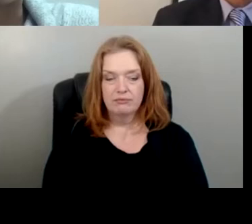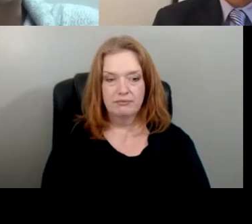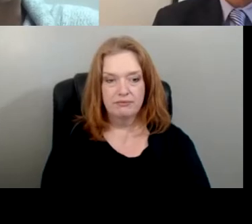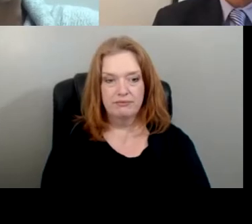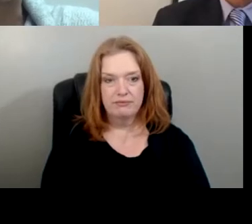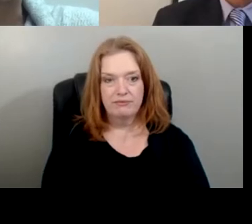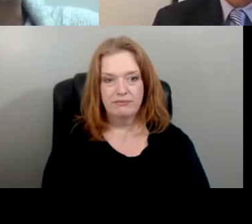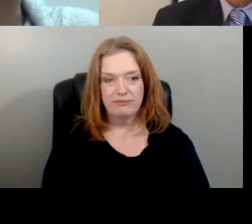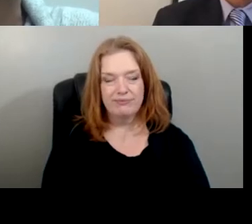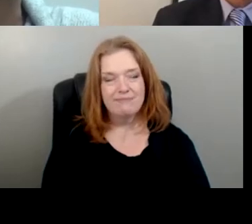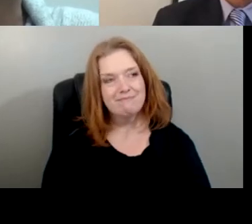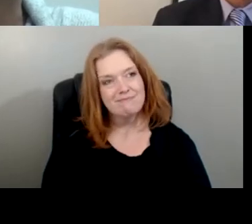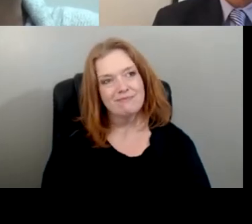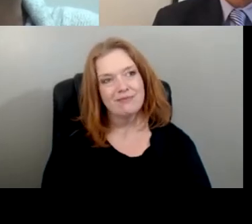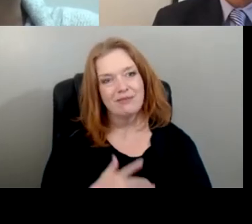I feel